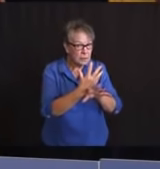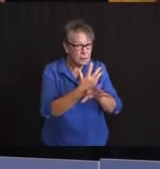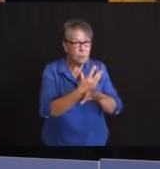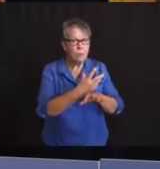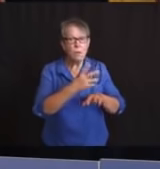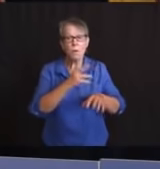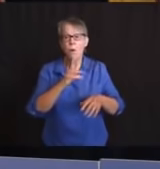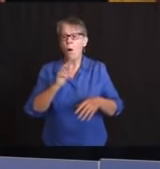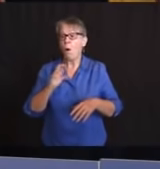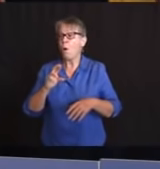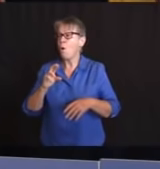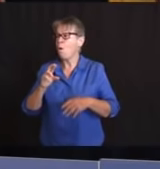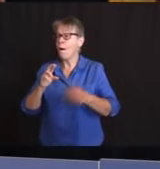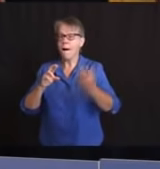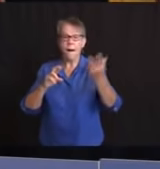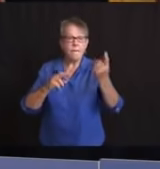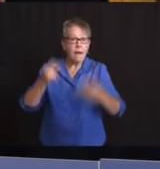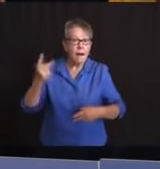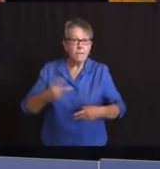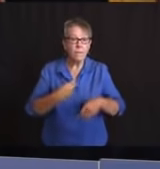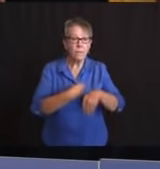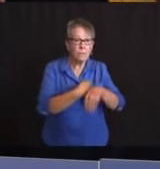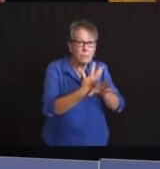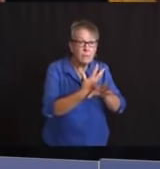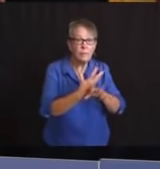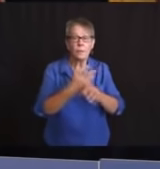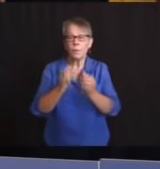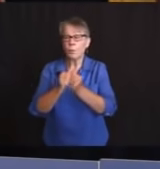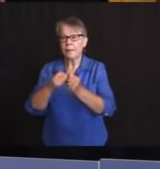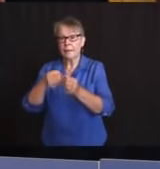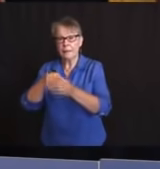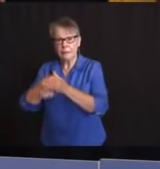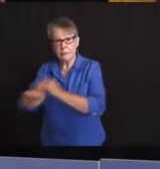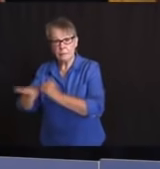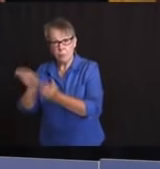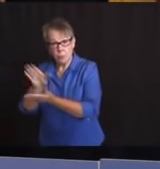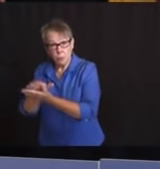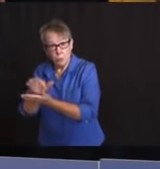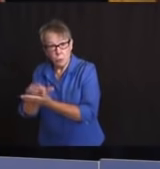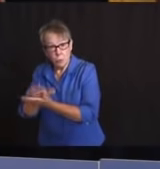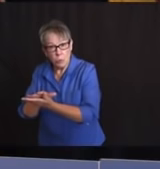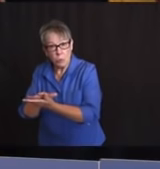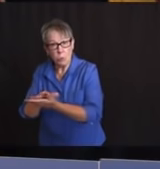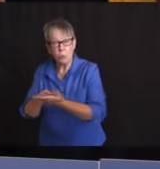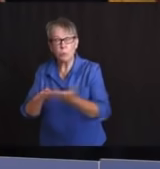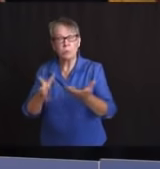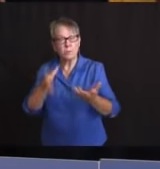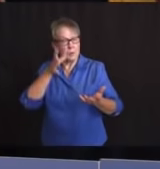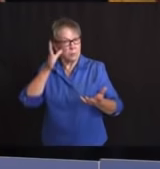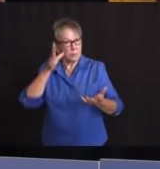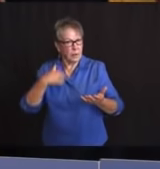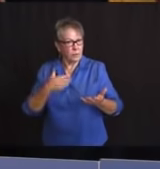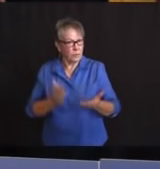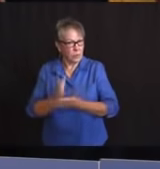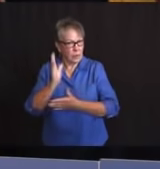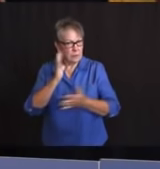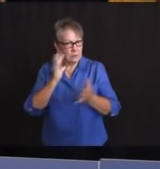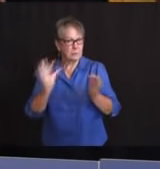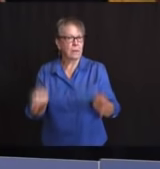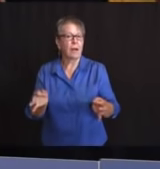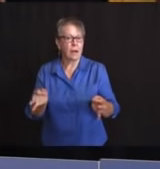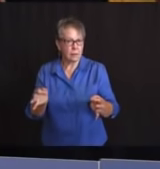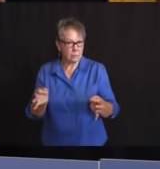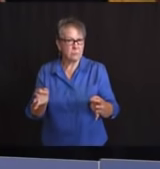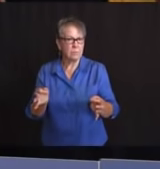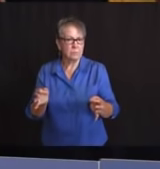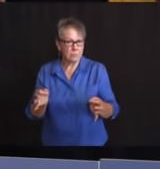they were facing problems meeting the health and safety protocols in the reopening guidance, and they wanted the ability for an all-remote